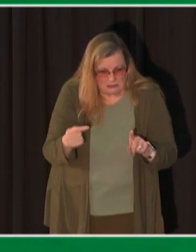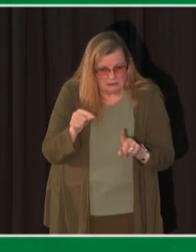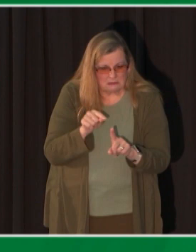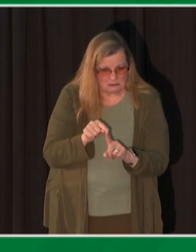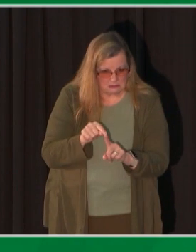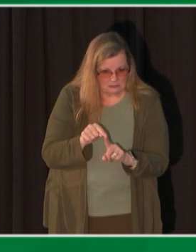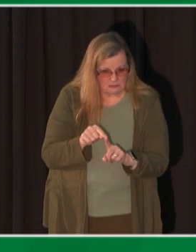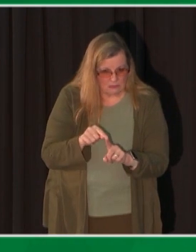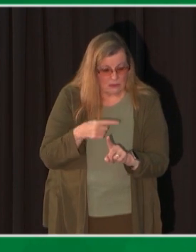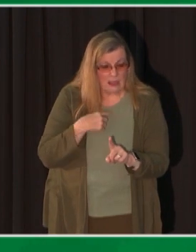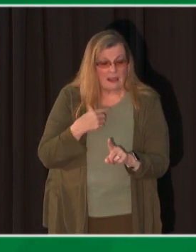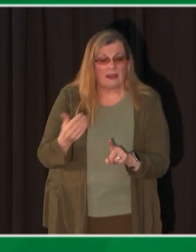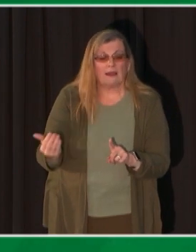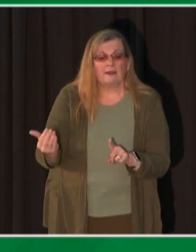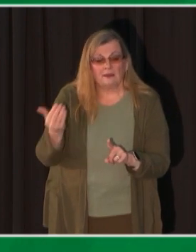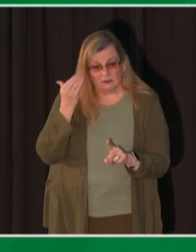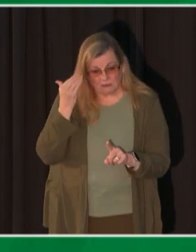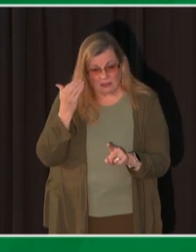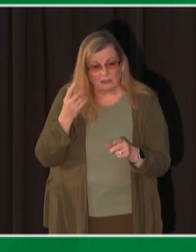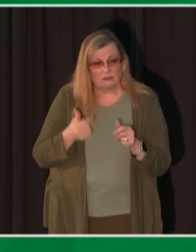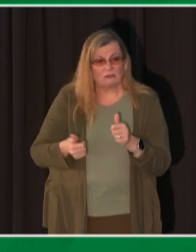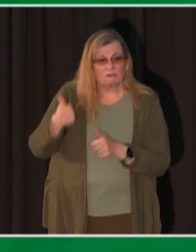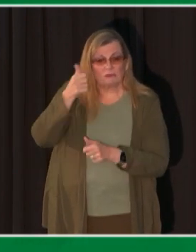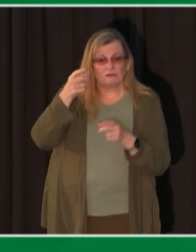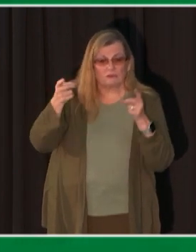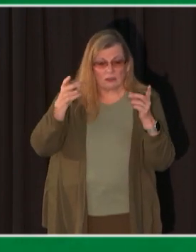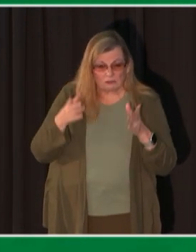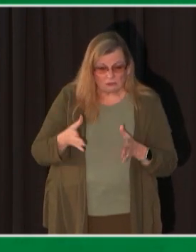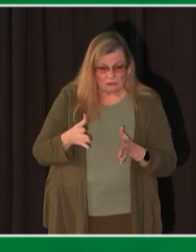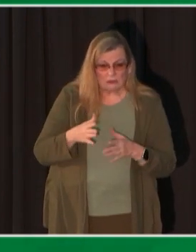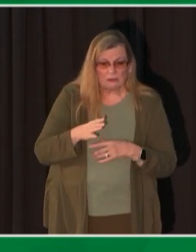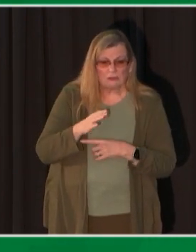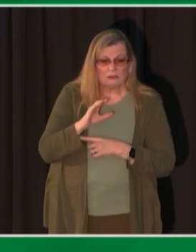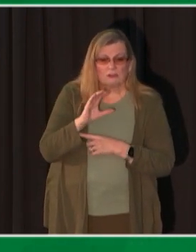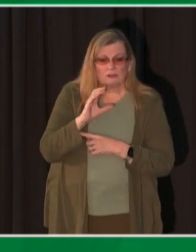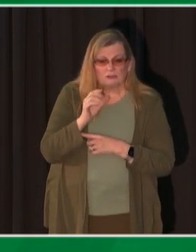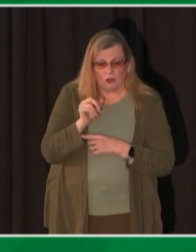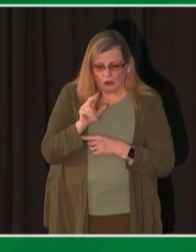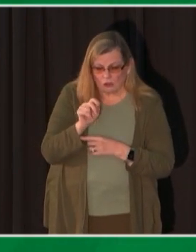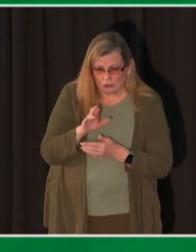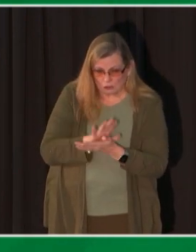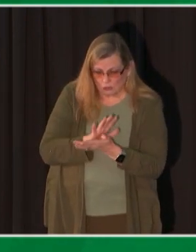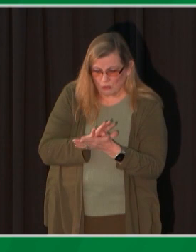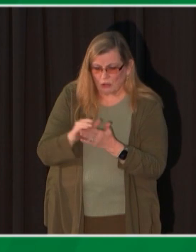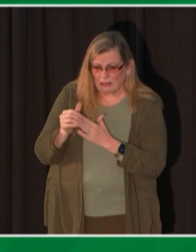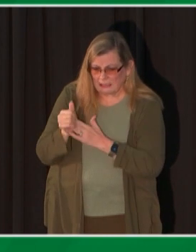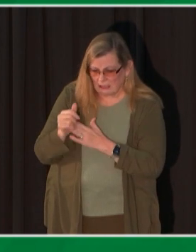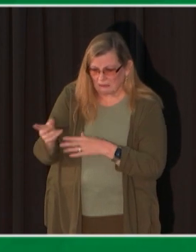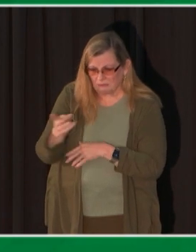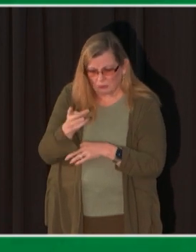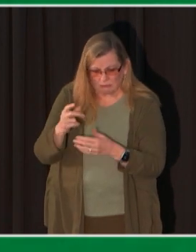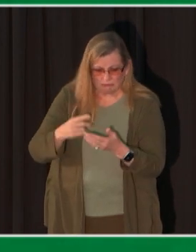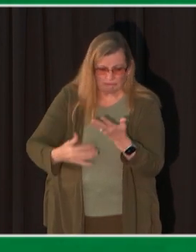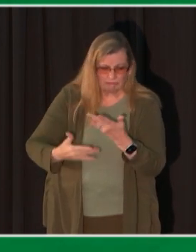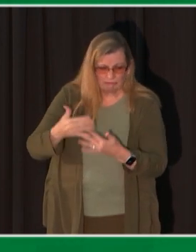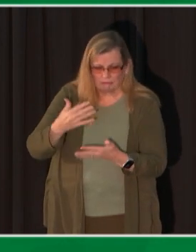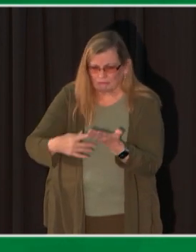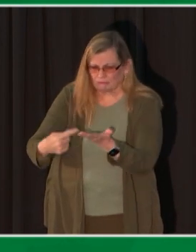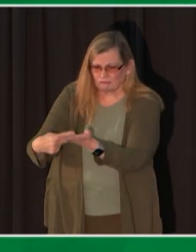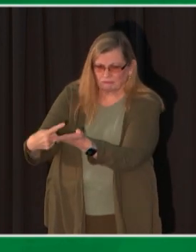leaders will work with their teams to see how best to do that. So I don't want to jumpstart that